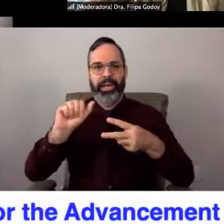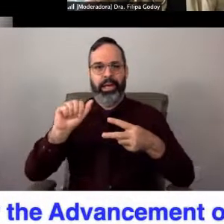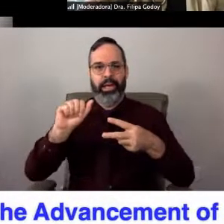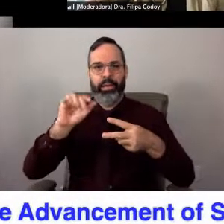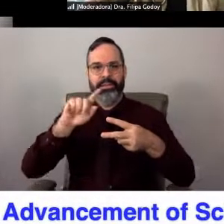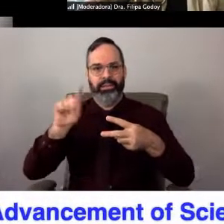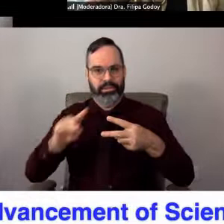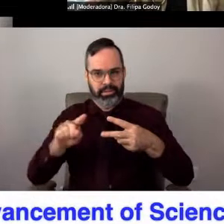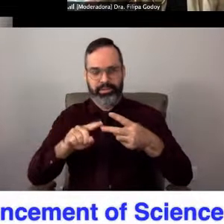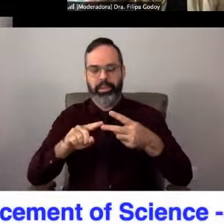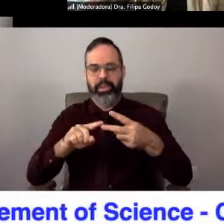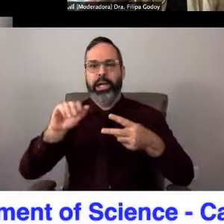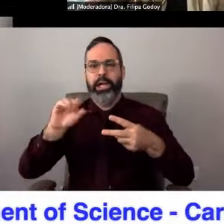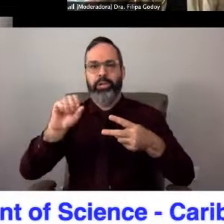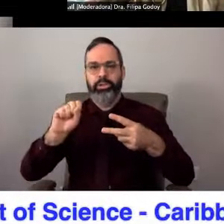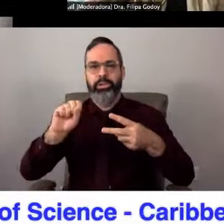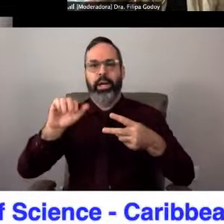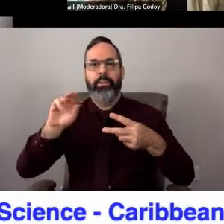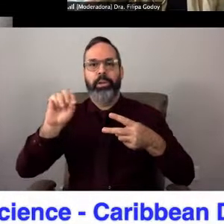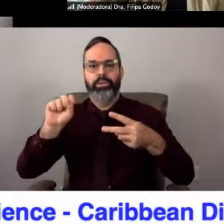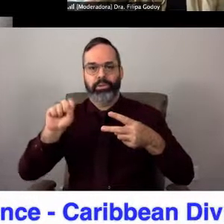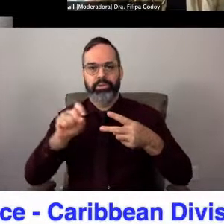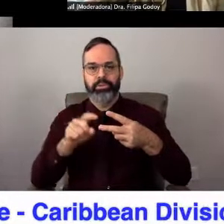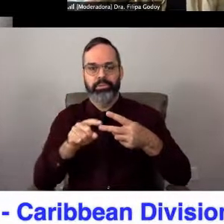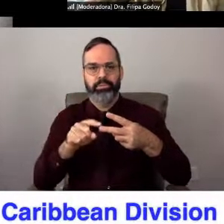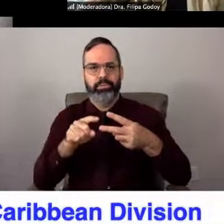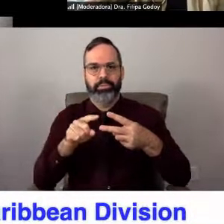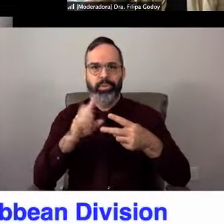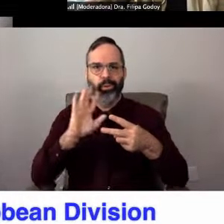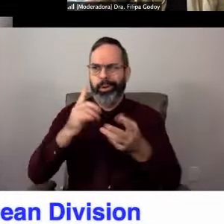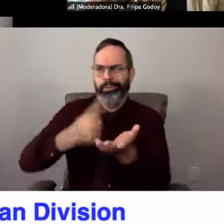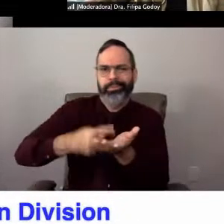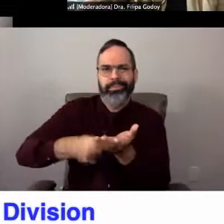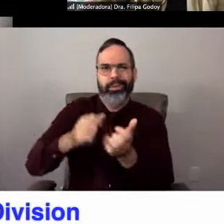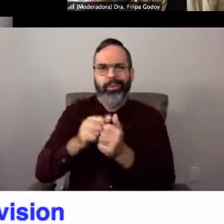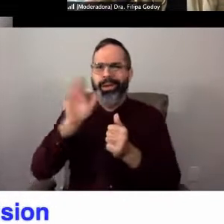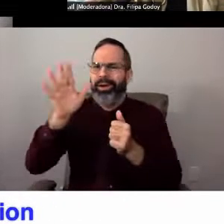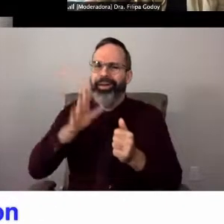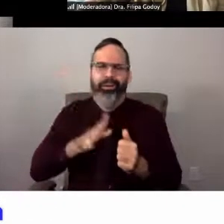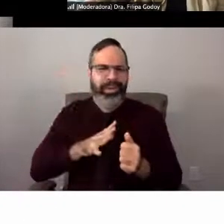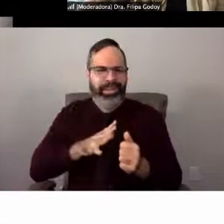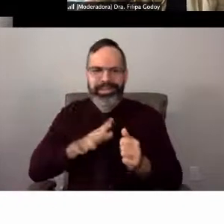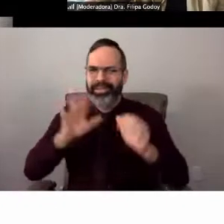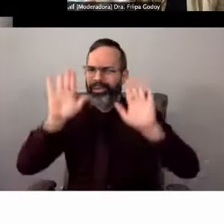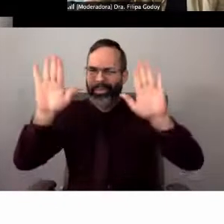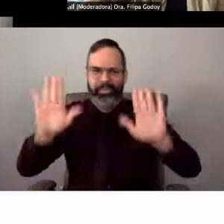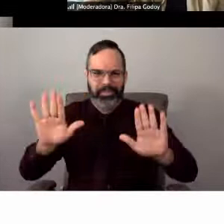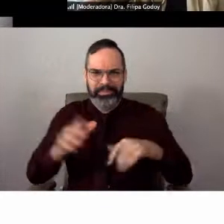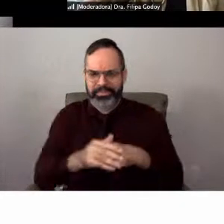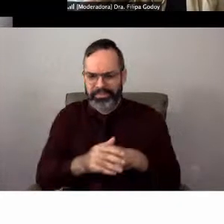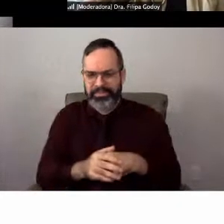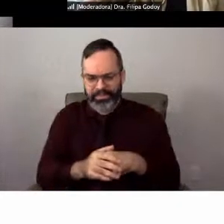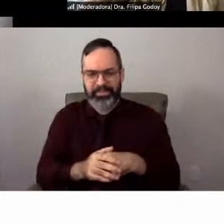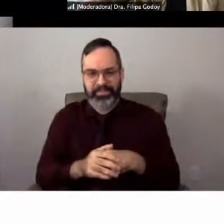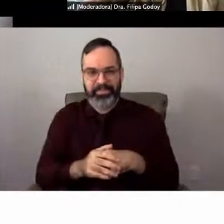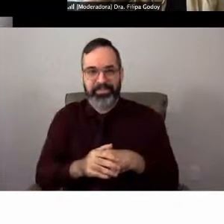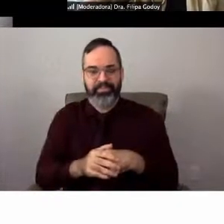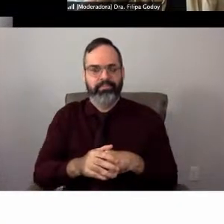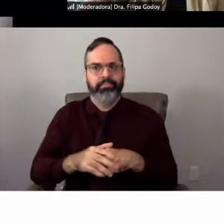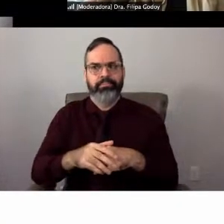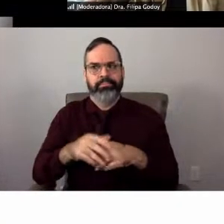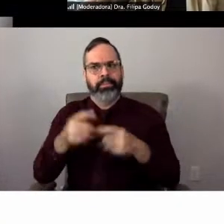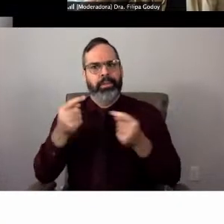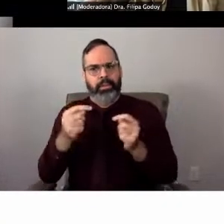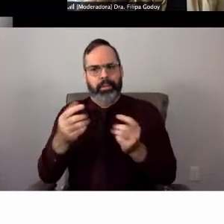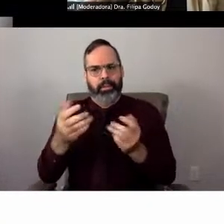Ramos, who will be talking with these amazing women and trying to get, good advice for